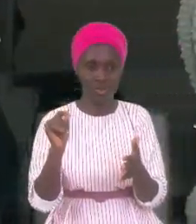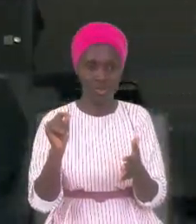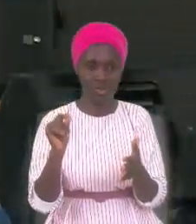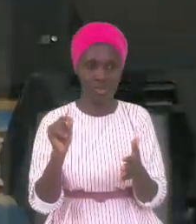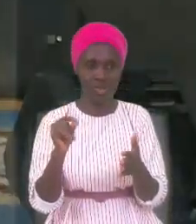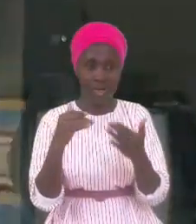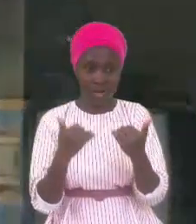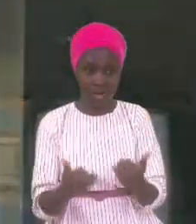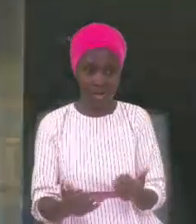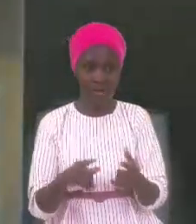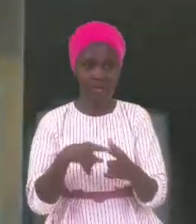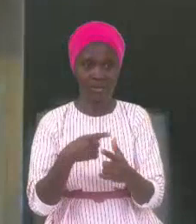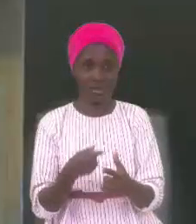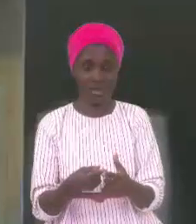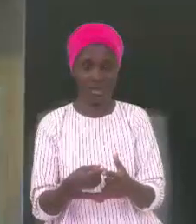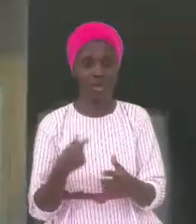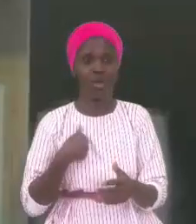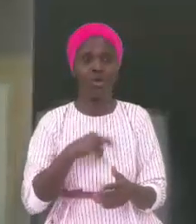says,